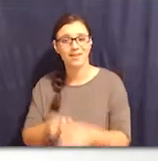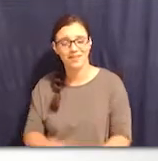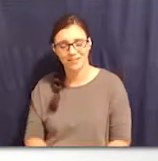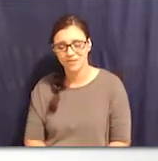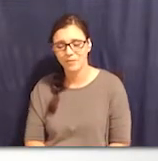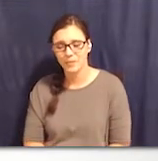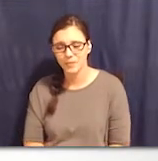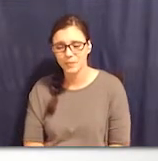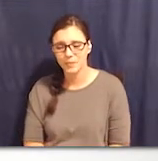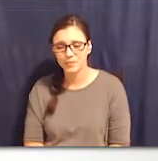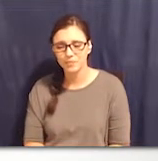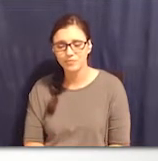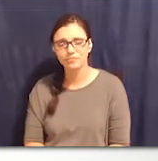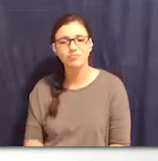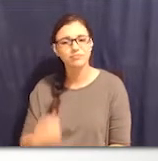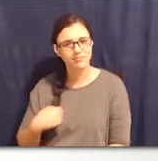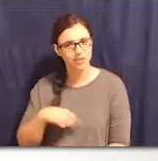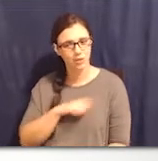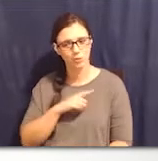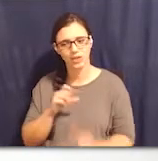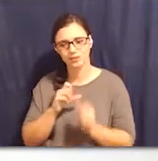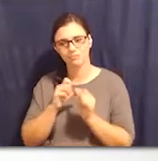Life is a train ride